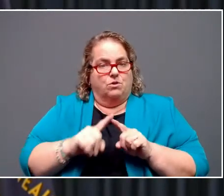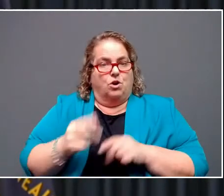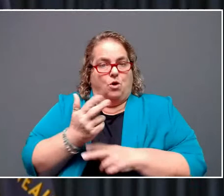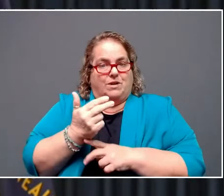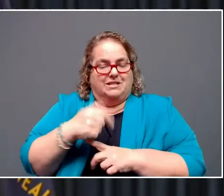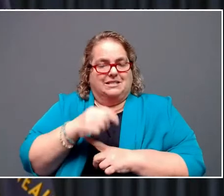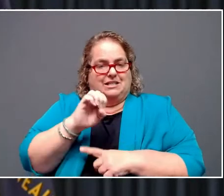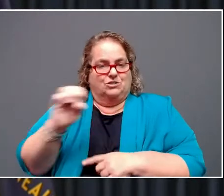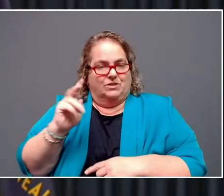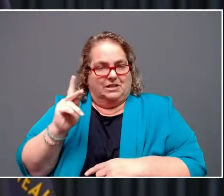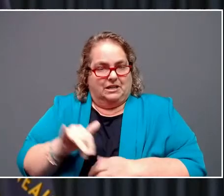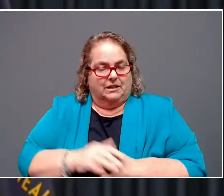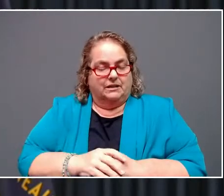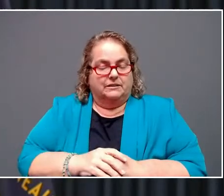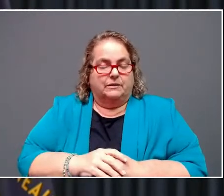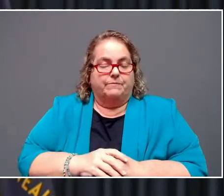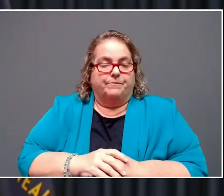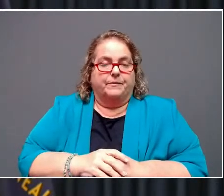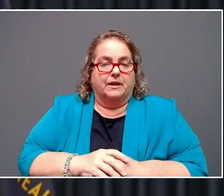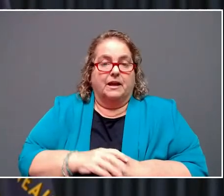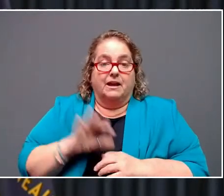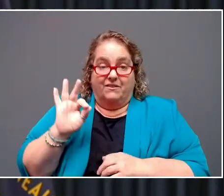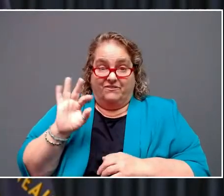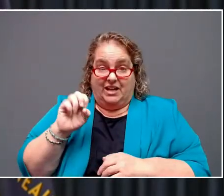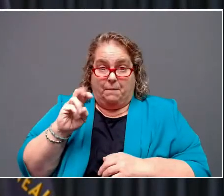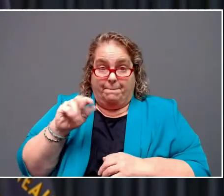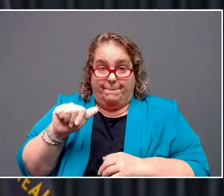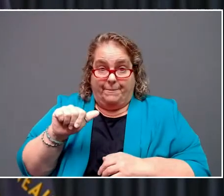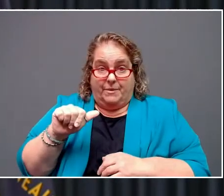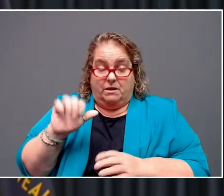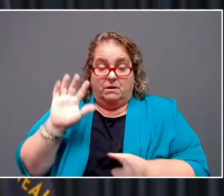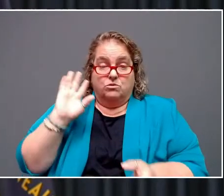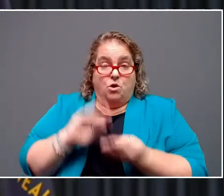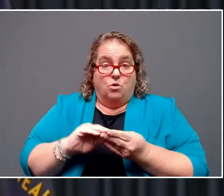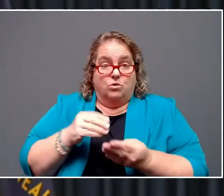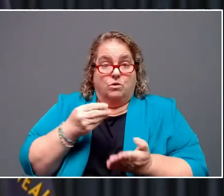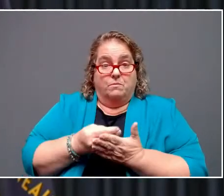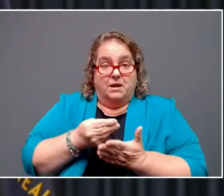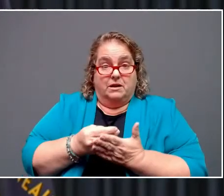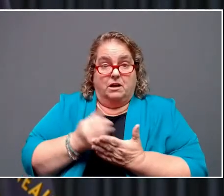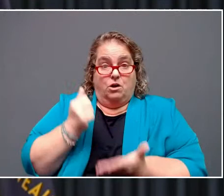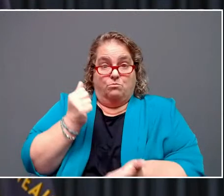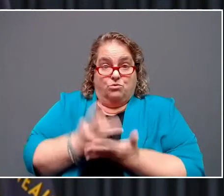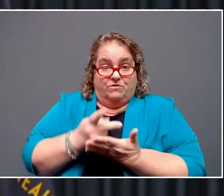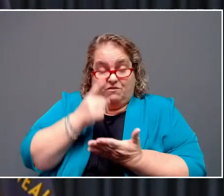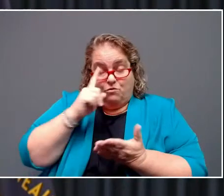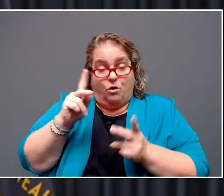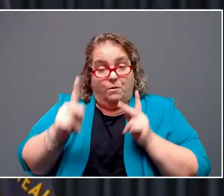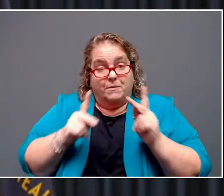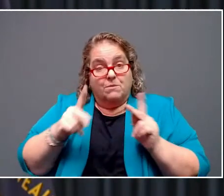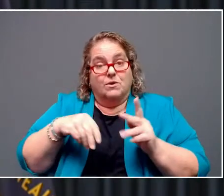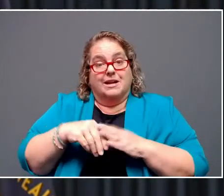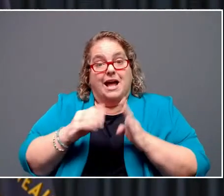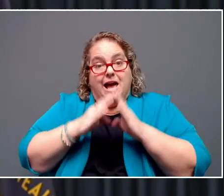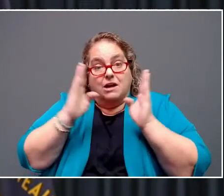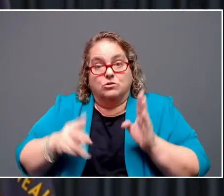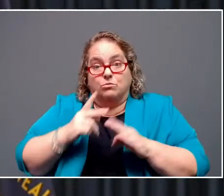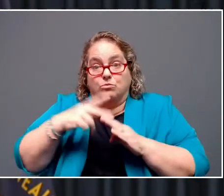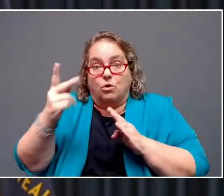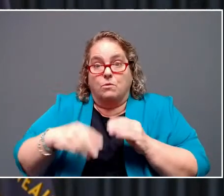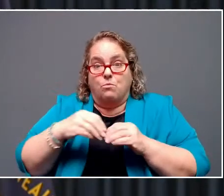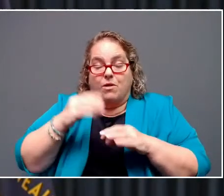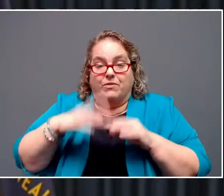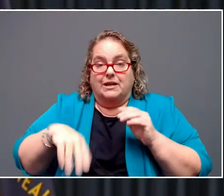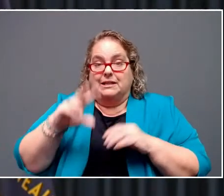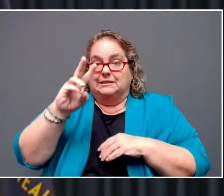FEMA update, total dollar approved for individuals and household program, more than $65.8